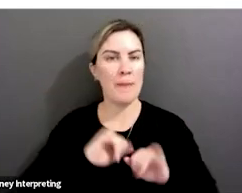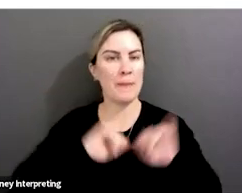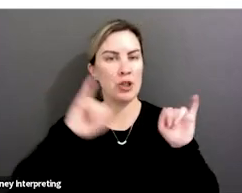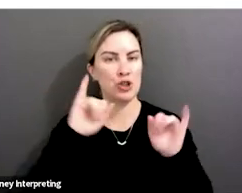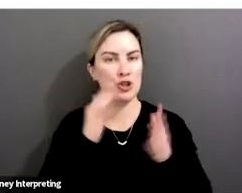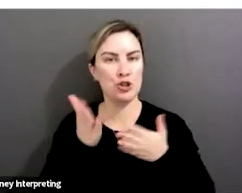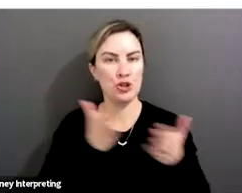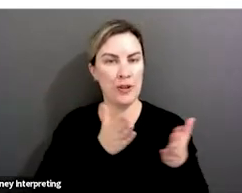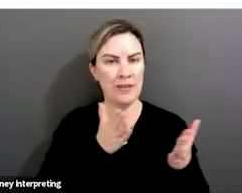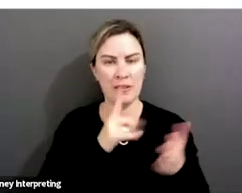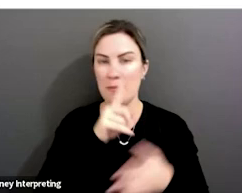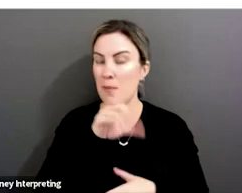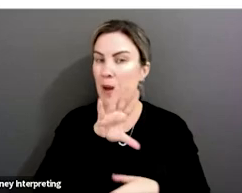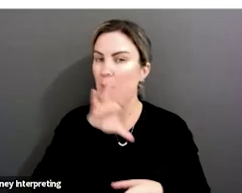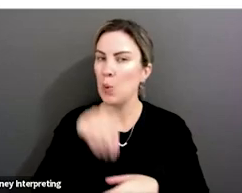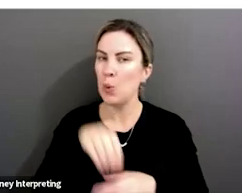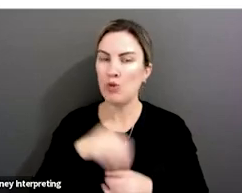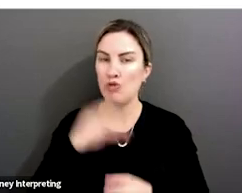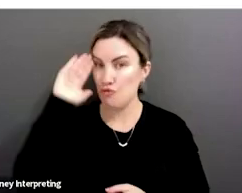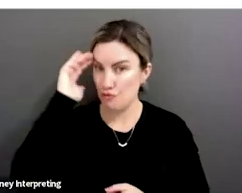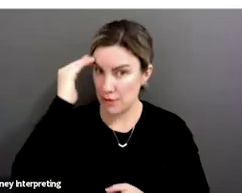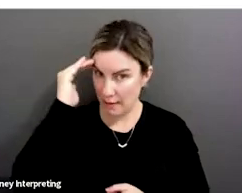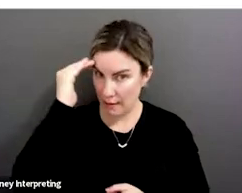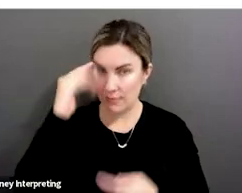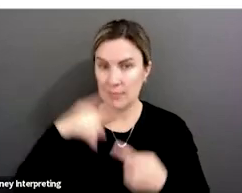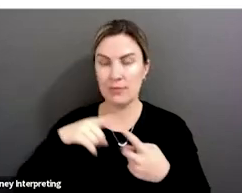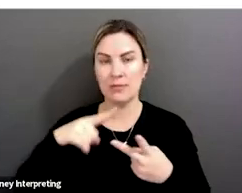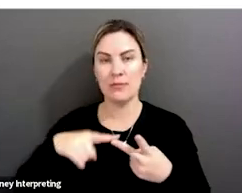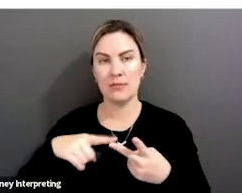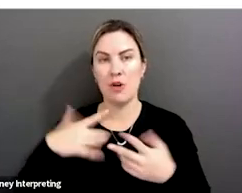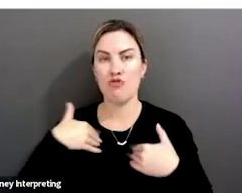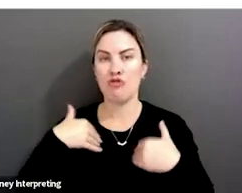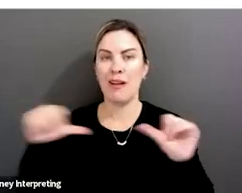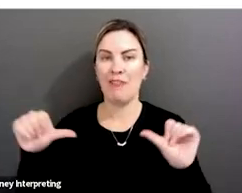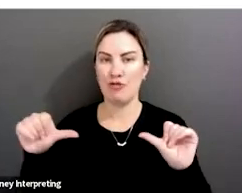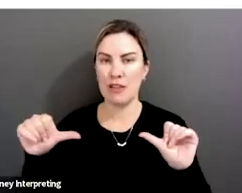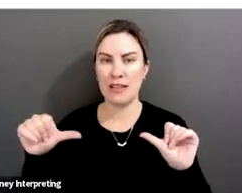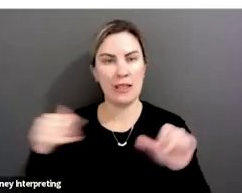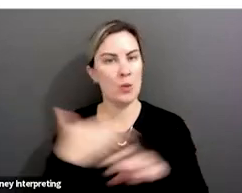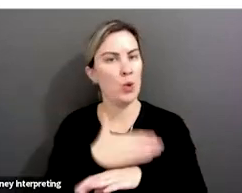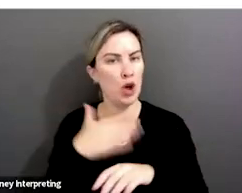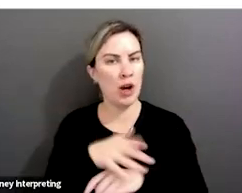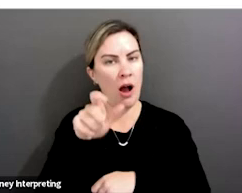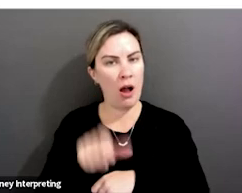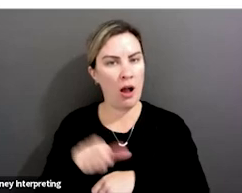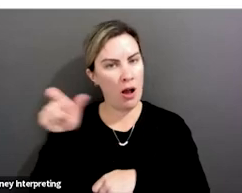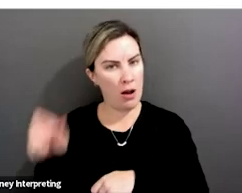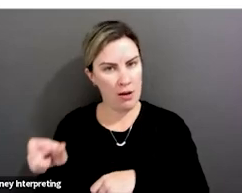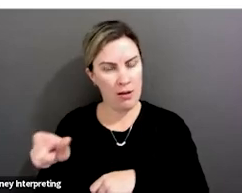emergency services. It also includes resilience and recovery workers,